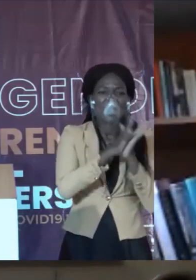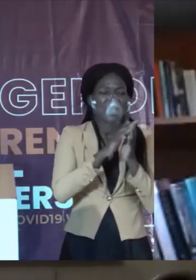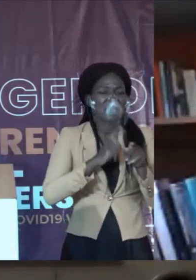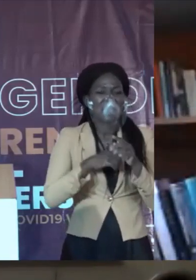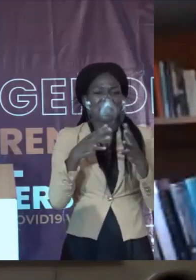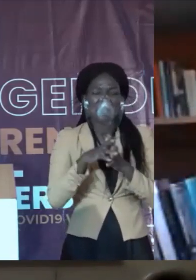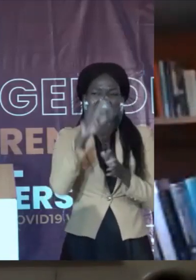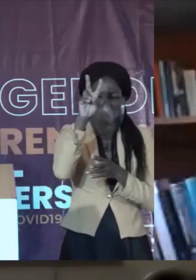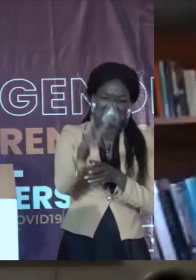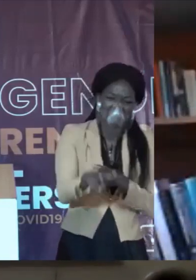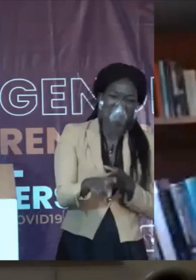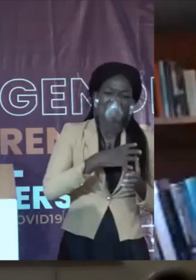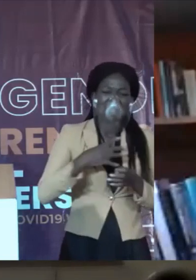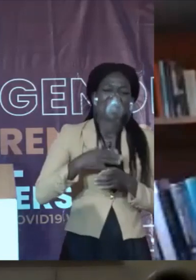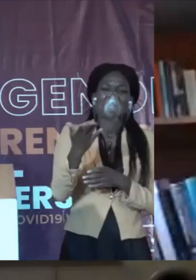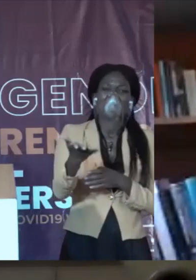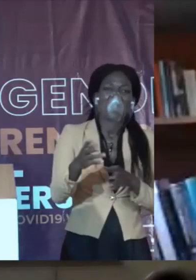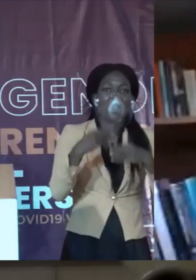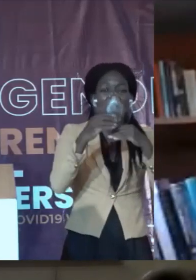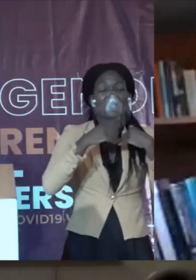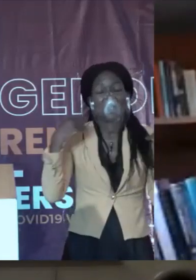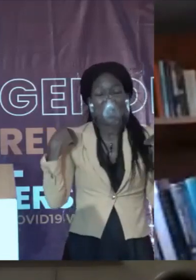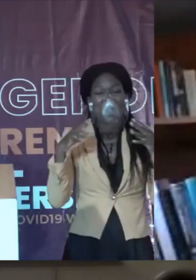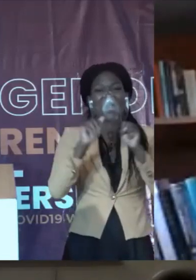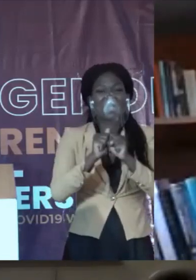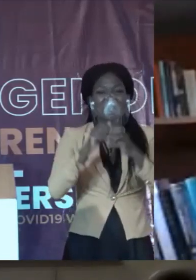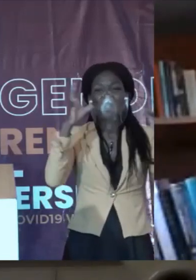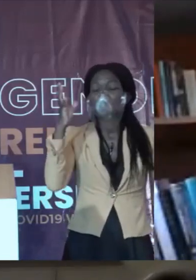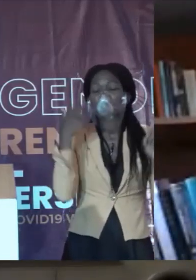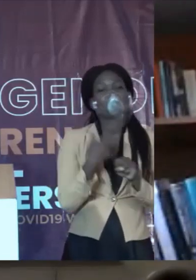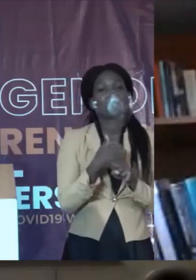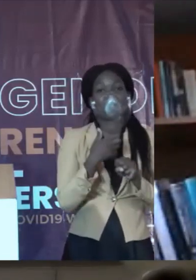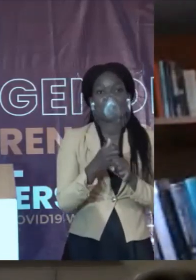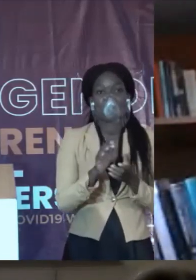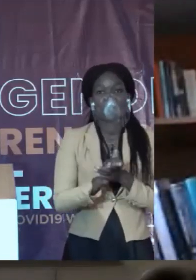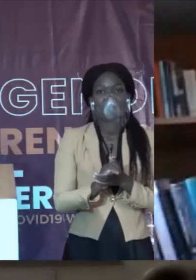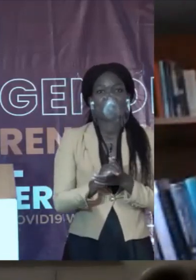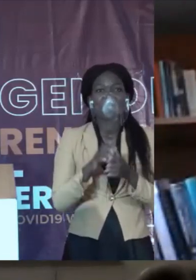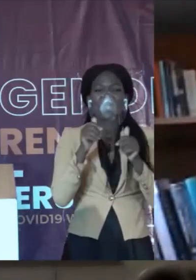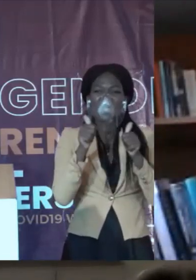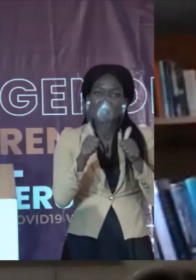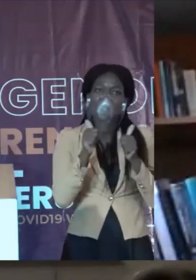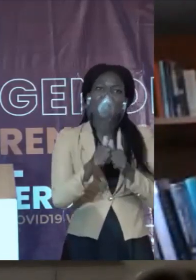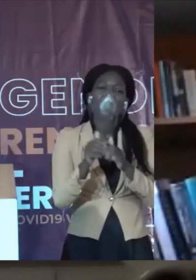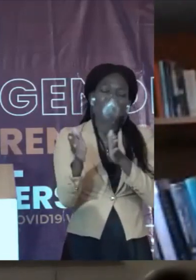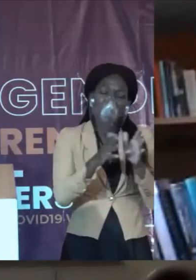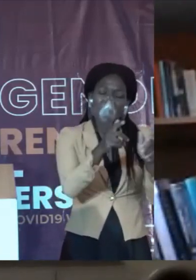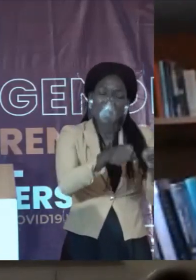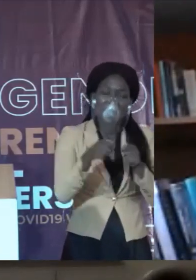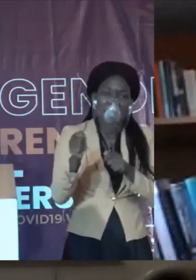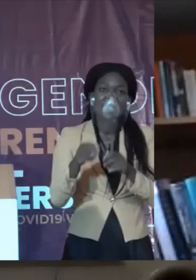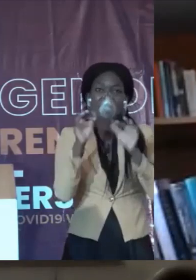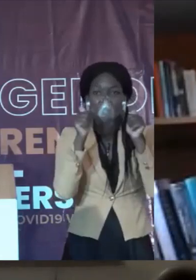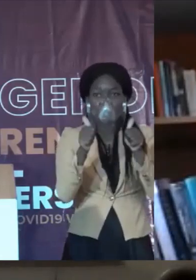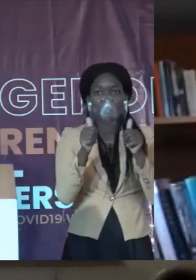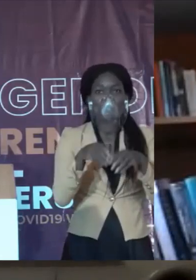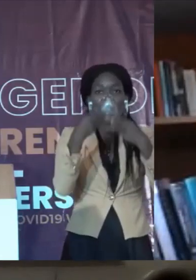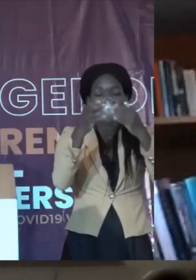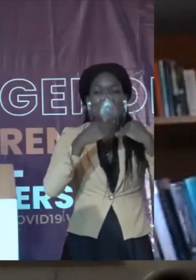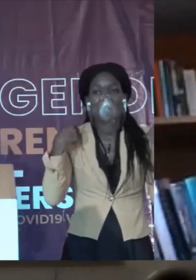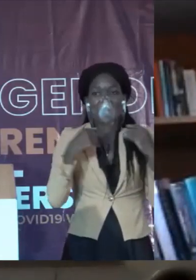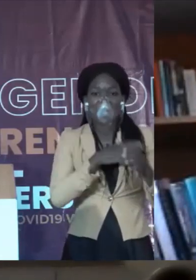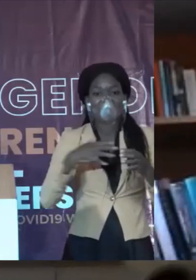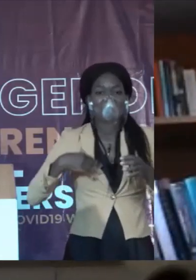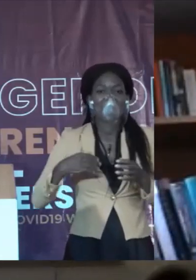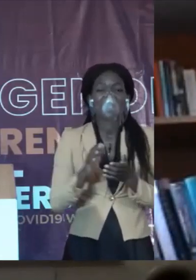never happen. But the reality is that social norms affect every facet of agriculture: who can own what, who cannot own what, who can do something, who cannot